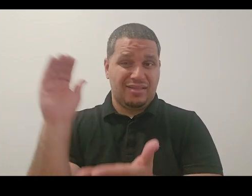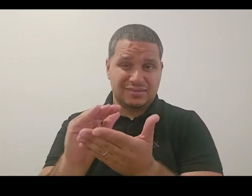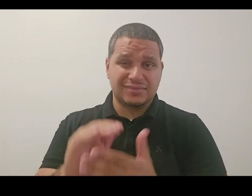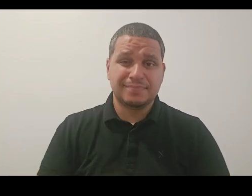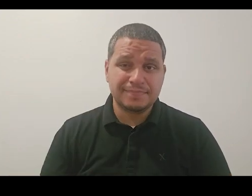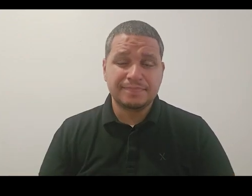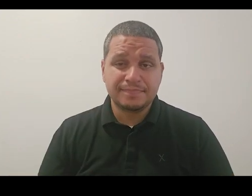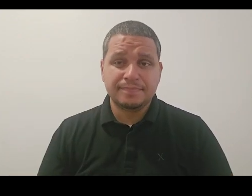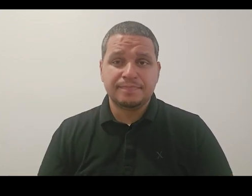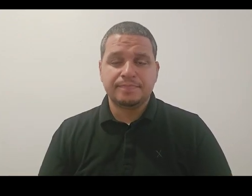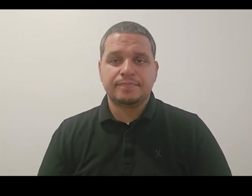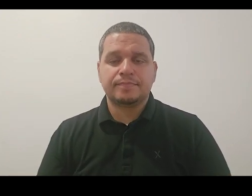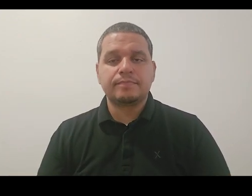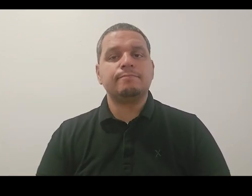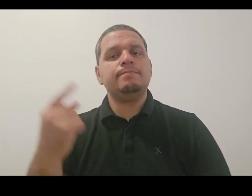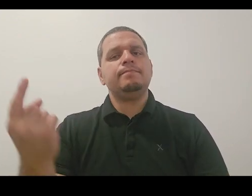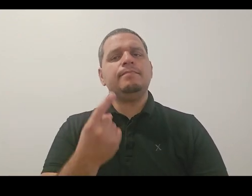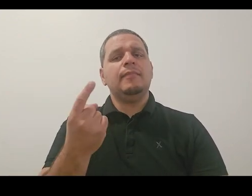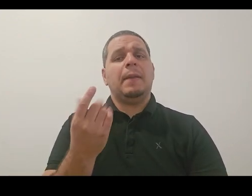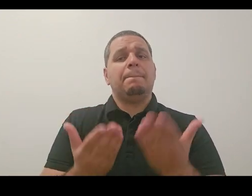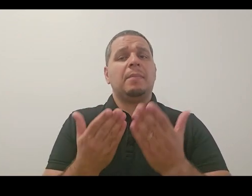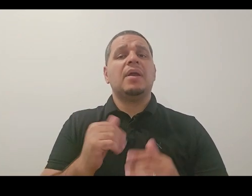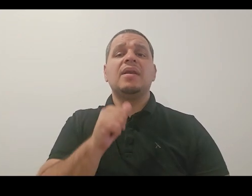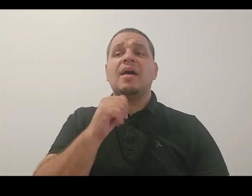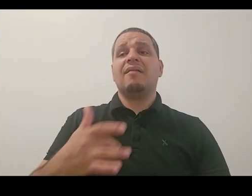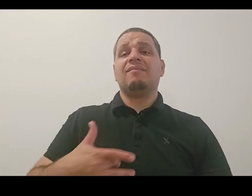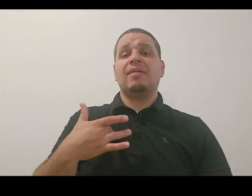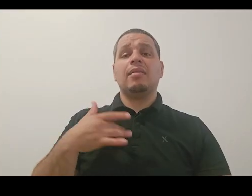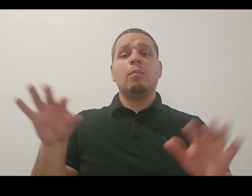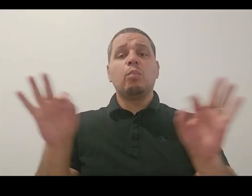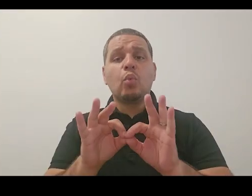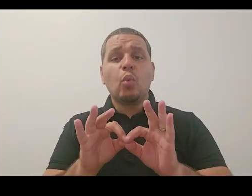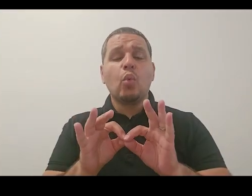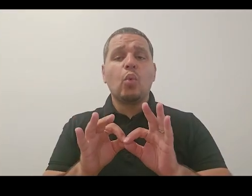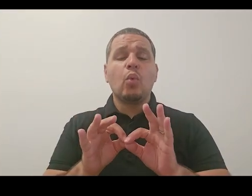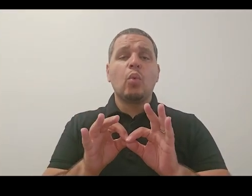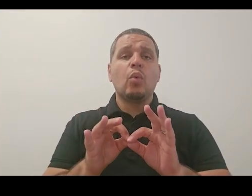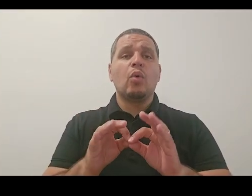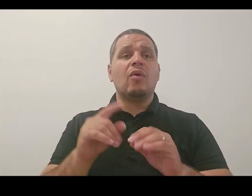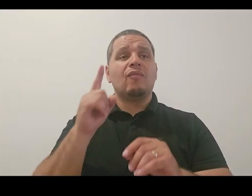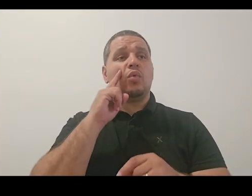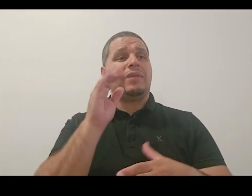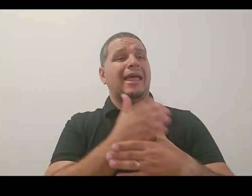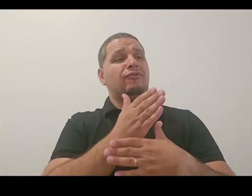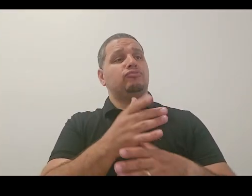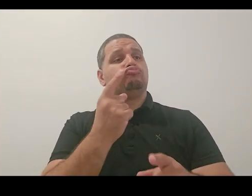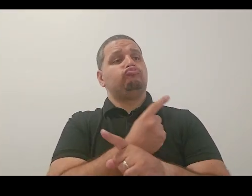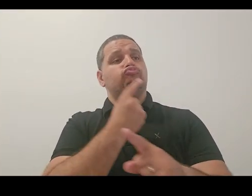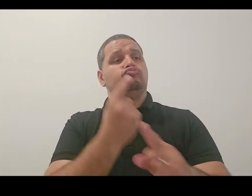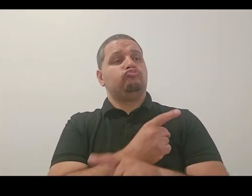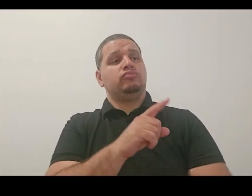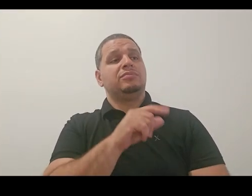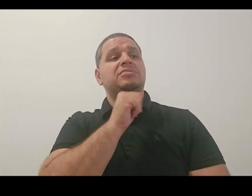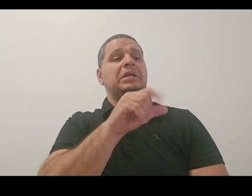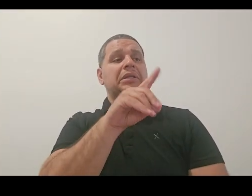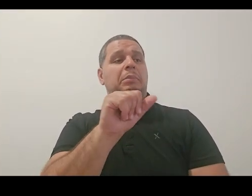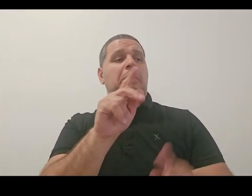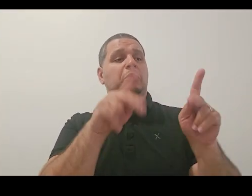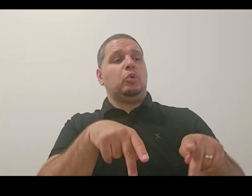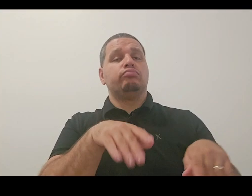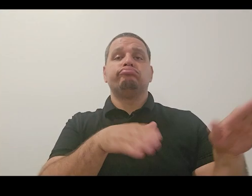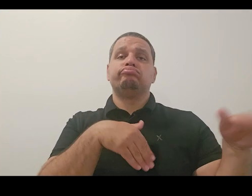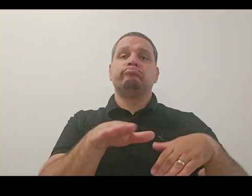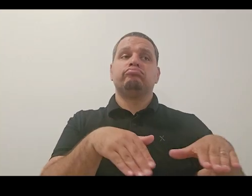fewer, going forward. And so, something that might not feel important to the average